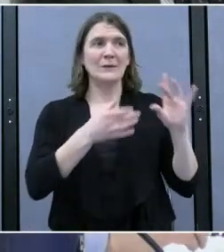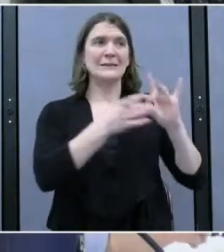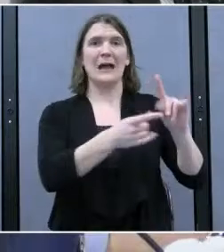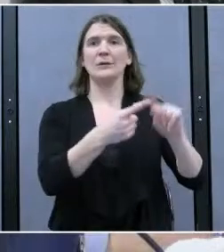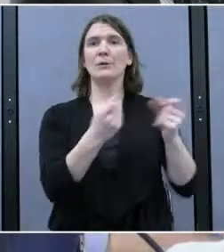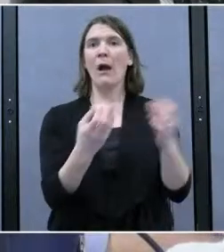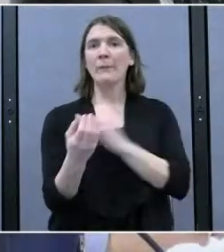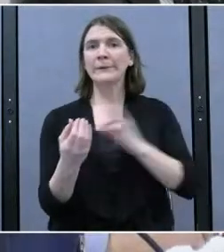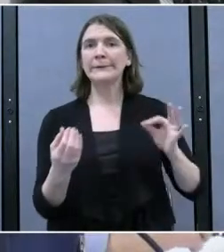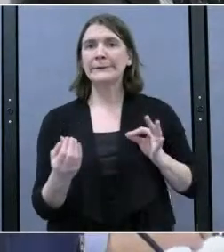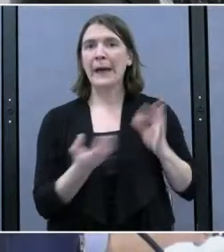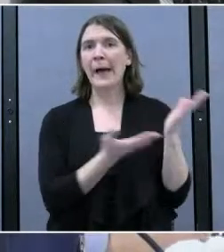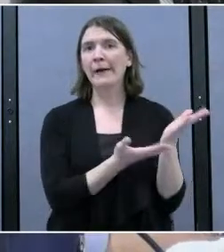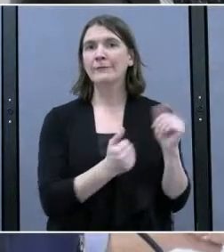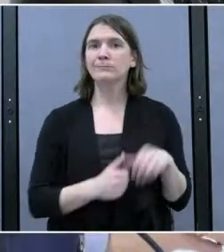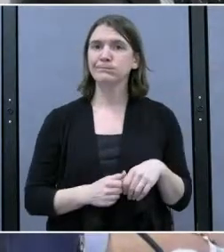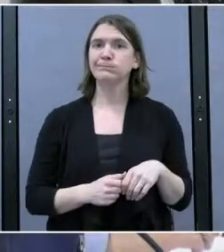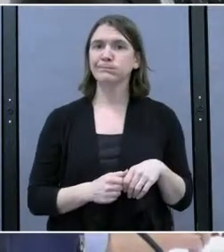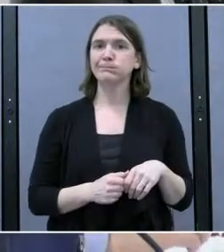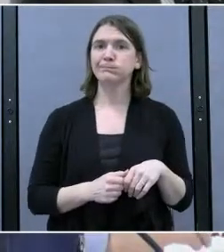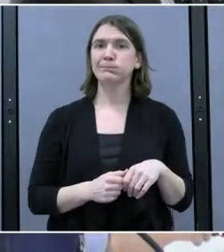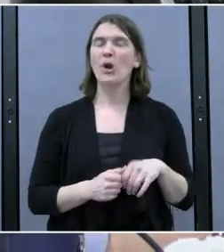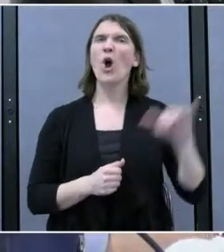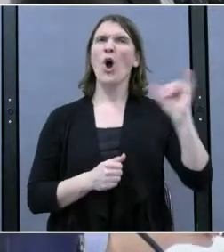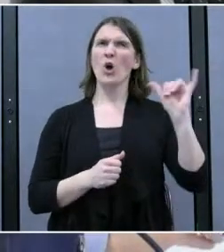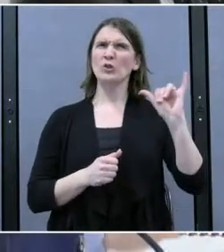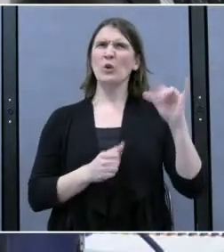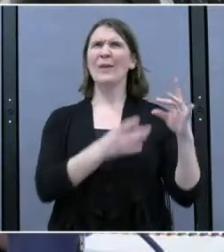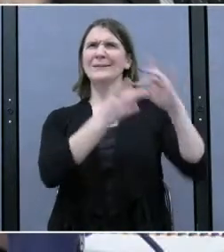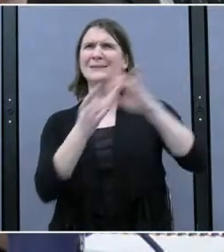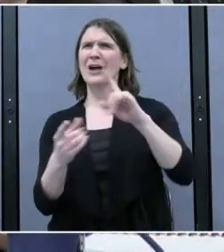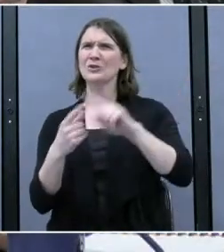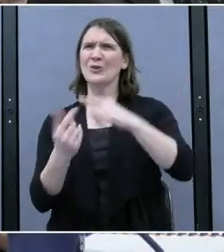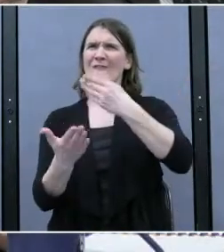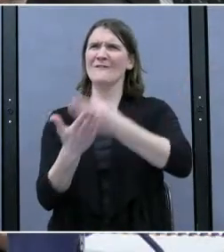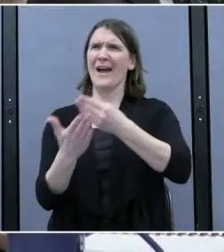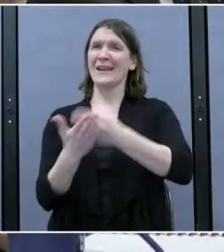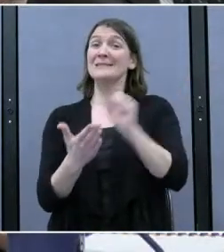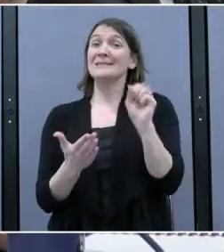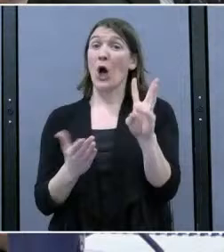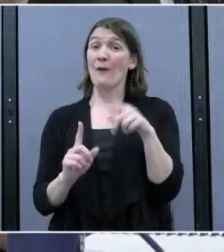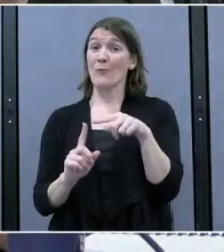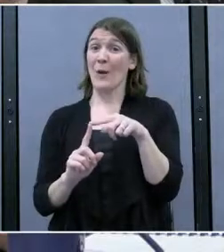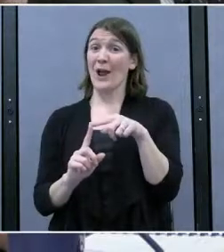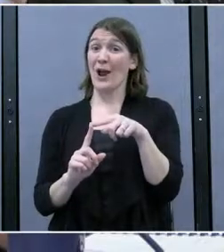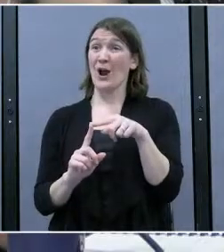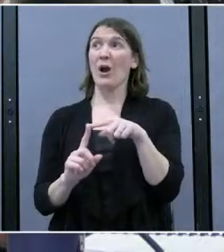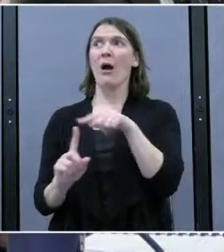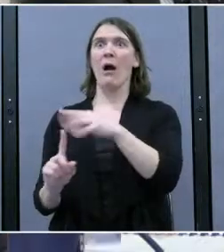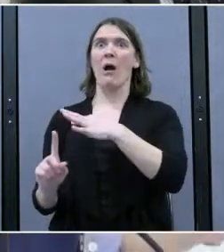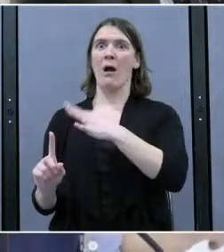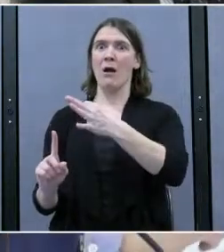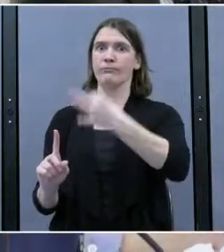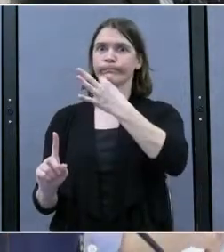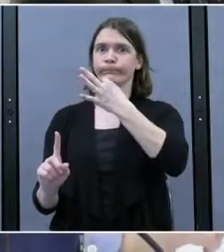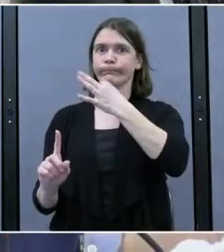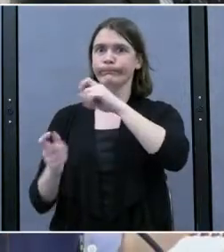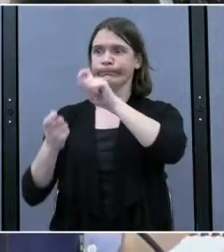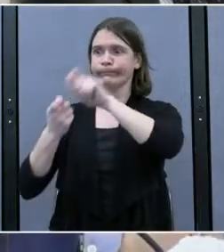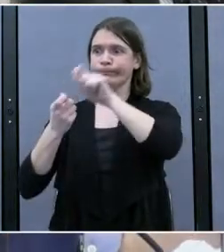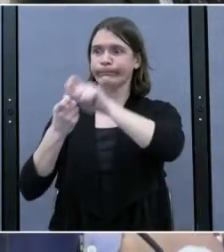how many staff do we have? It's also actually tied to our finance software, which more accurately